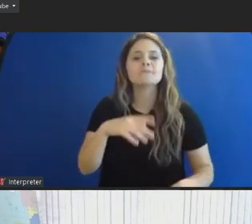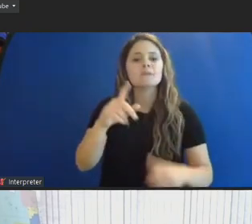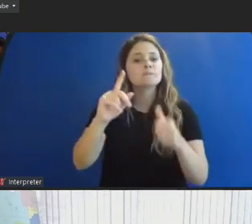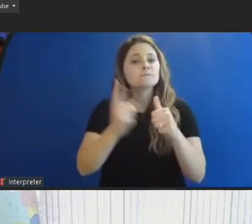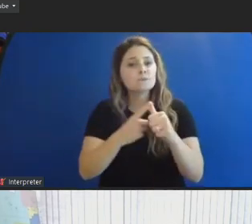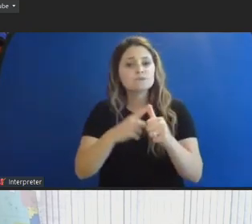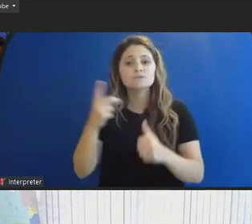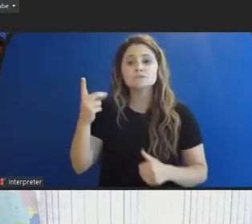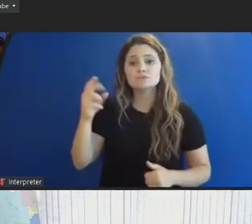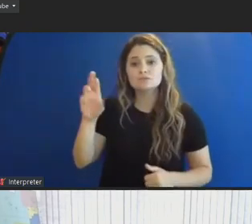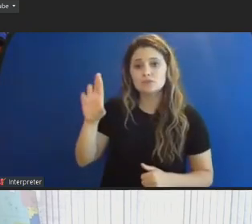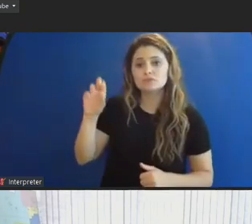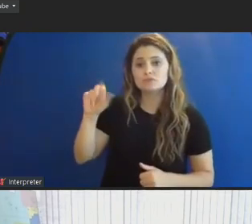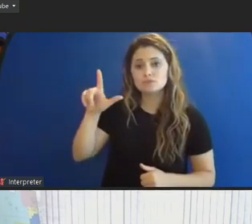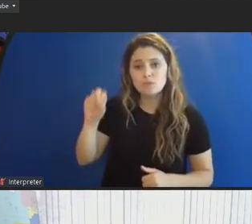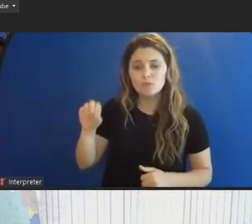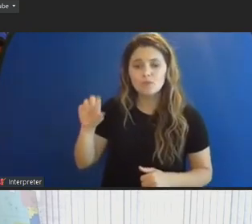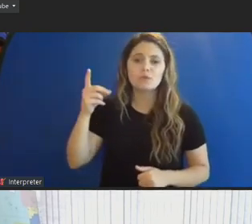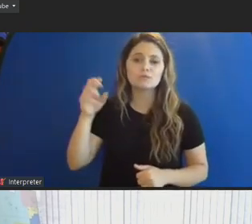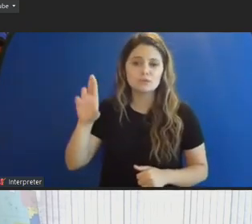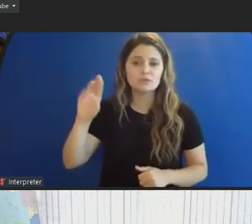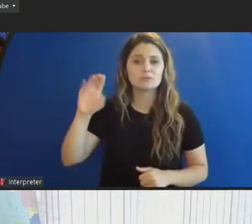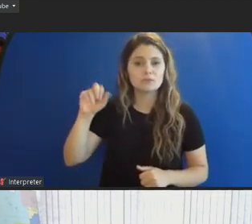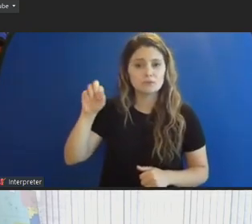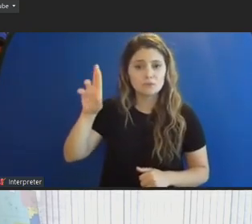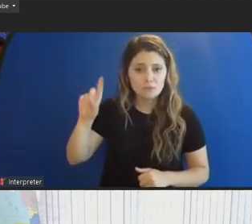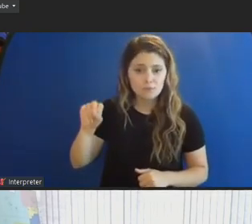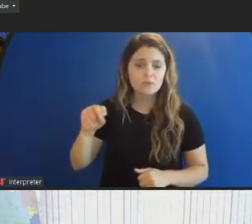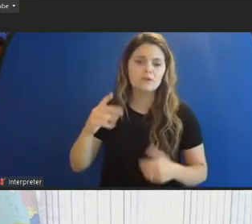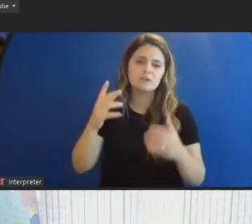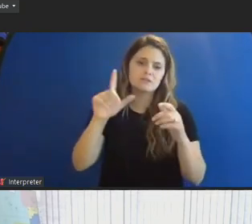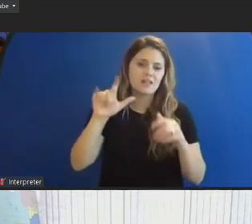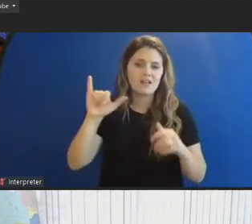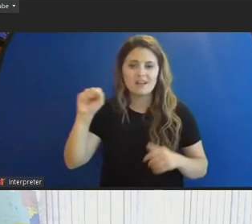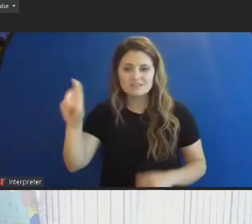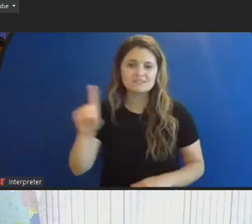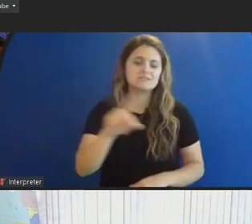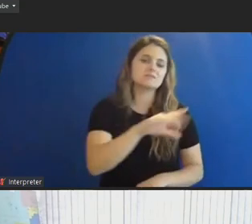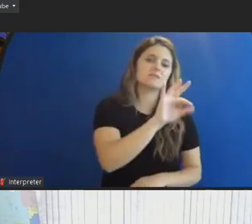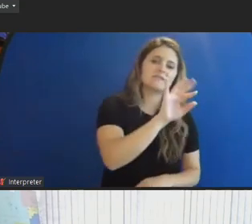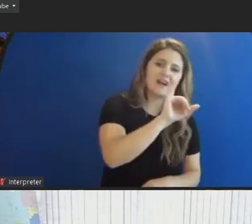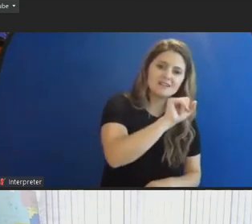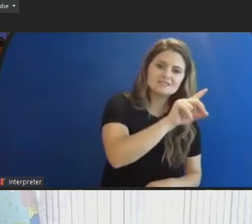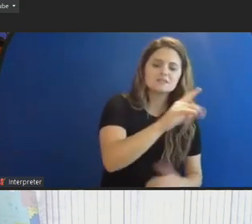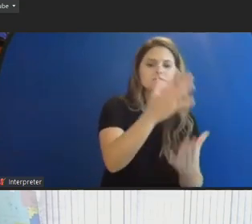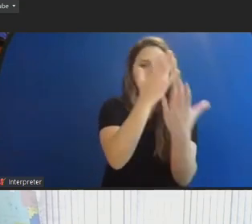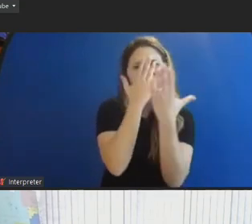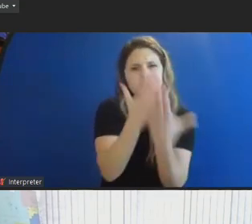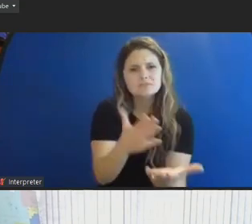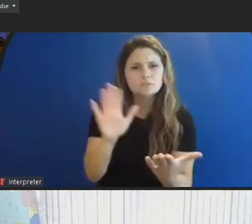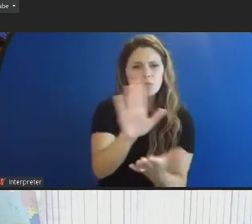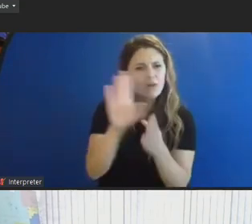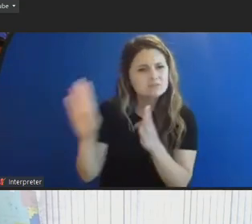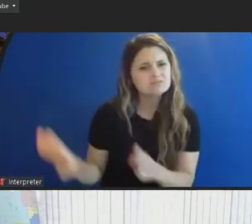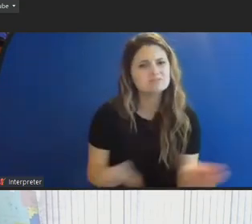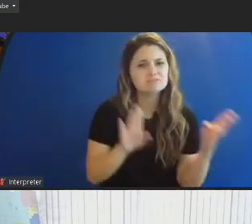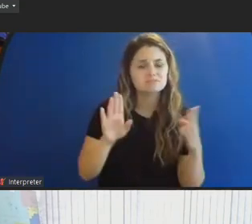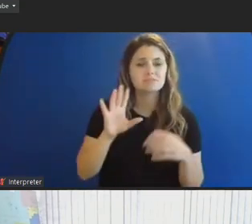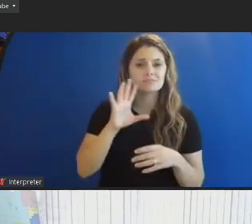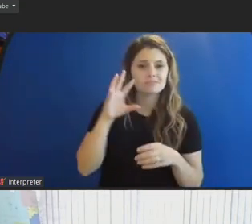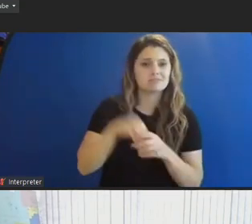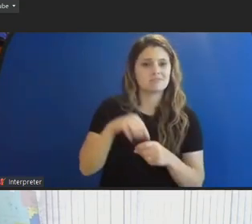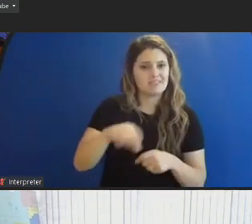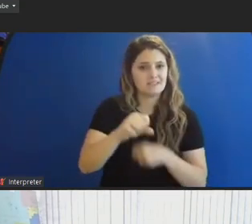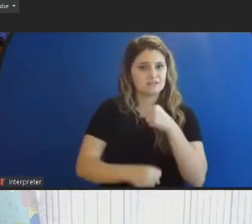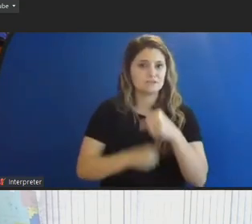to Dr. Rolo and Dr. McCord, as a parent and LISD, thank you so much for the preparation you put into this year.